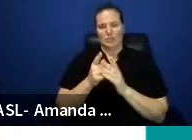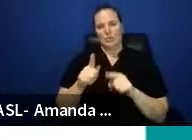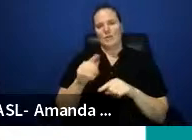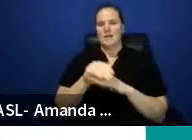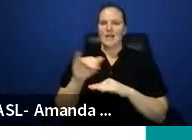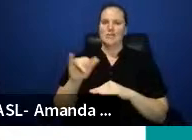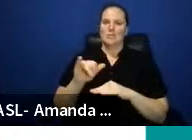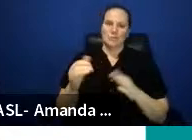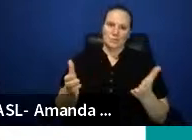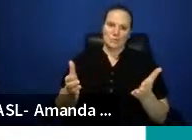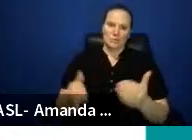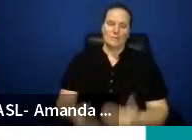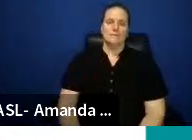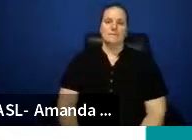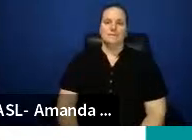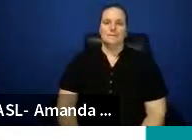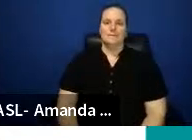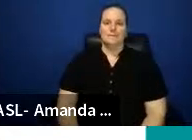night too.